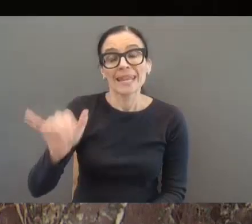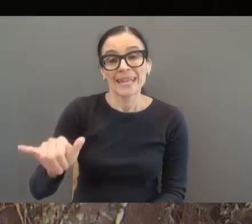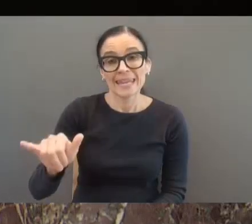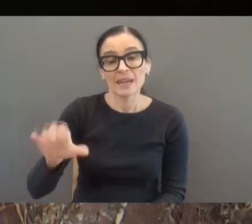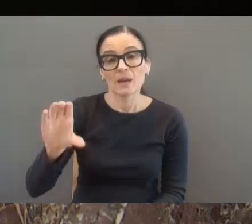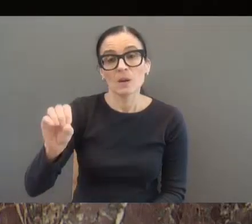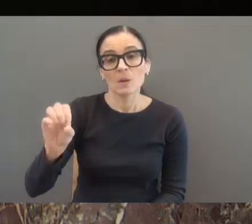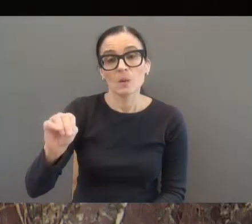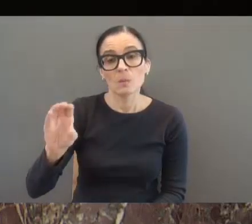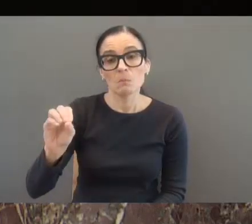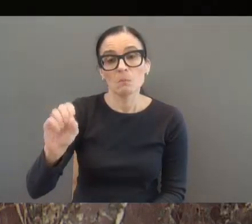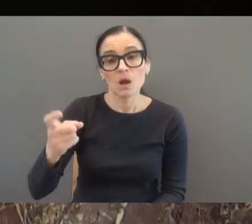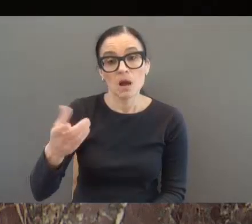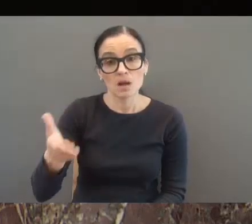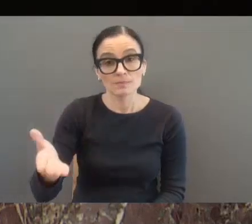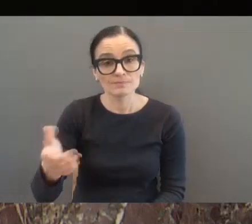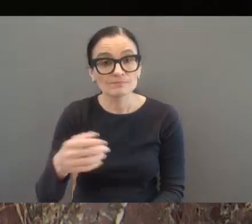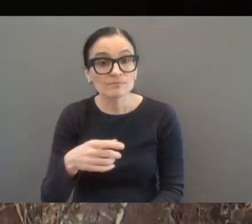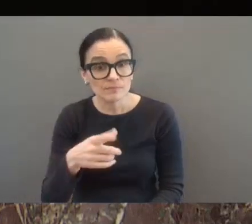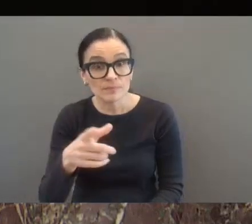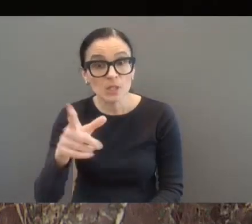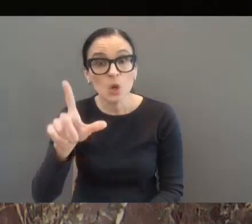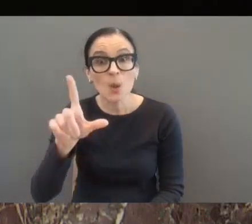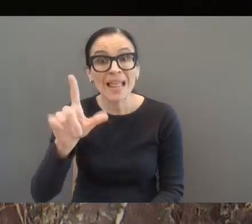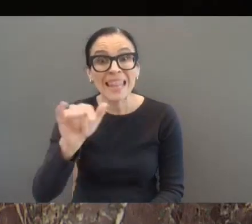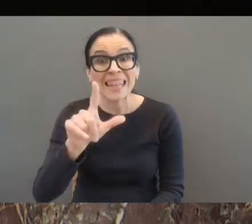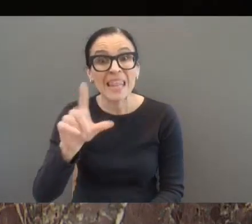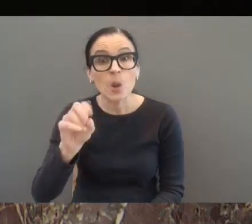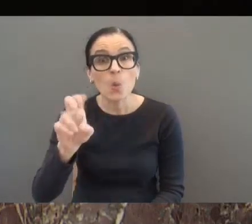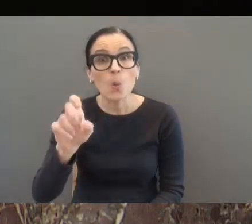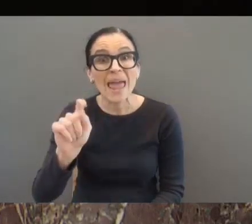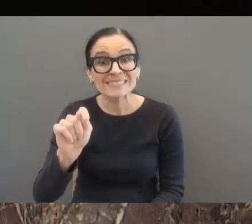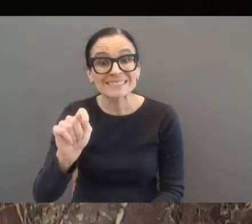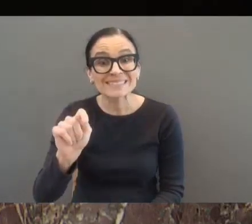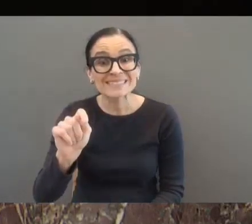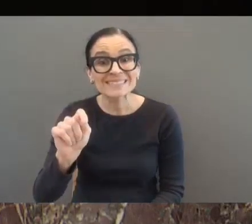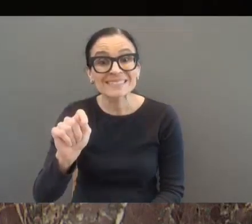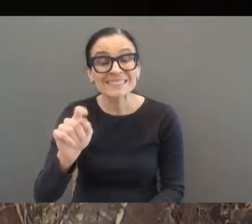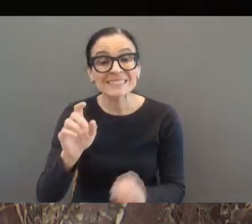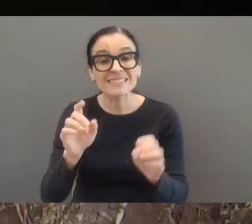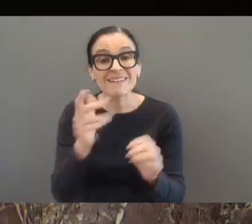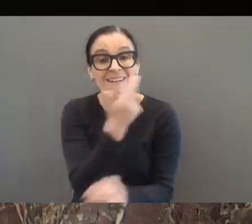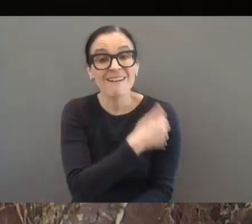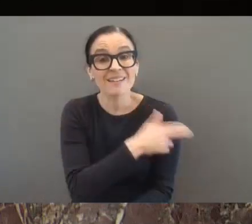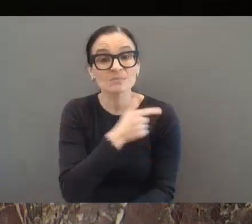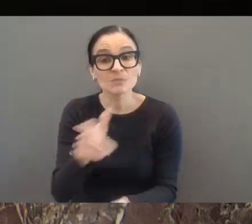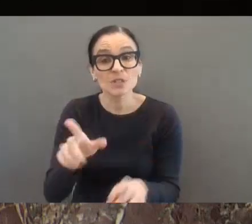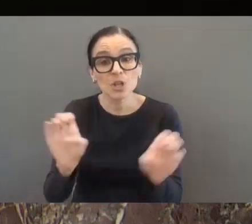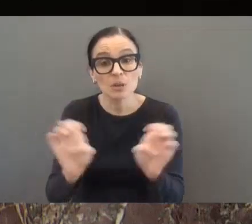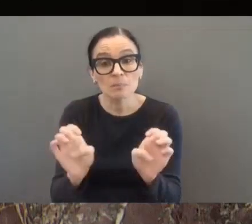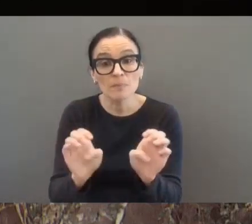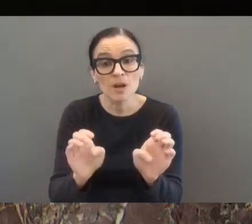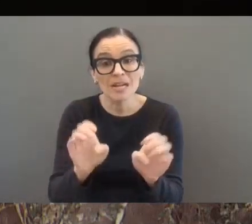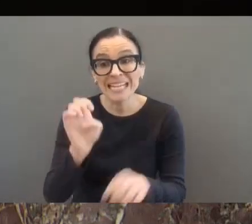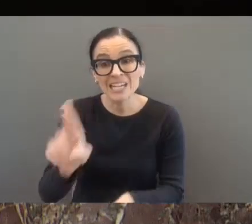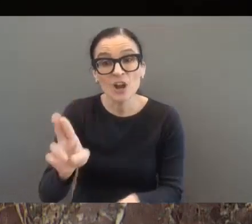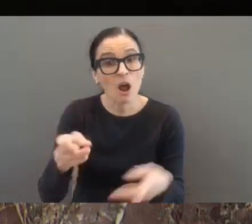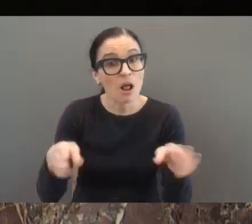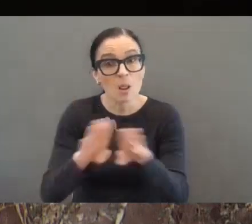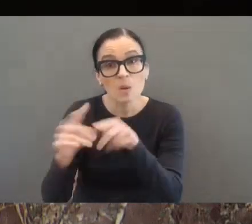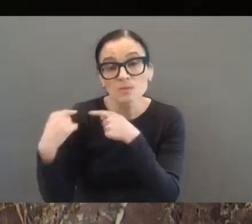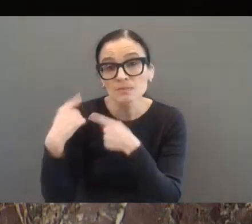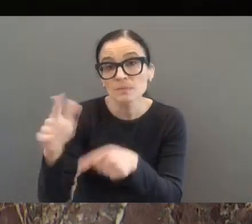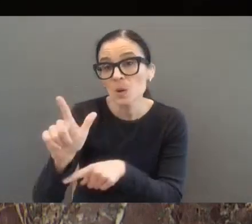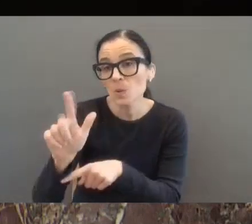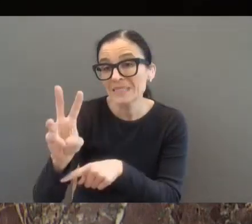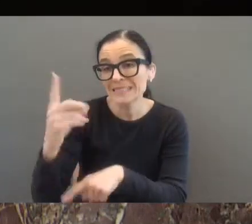this Premier think it's reasonable for the good people of Lillooet to drive over 2 hours on snow-covered highways to reach Royal Inland Hospital